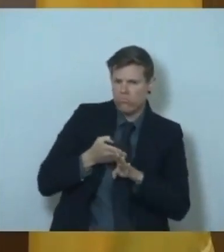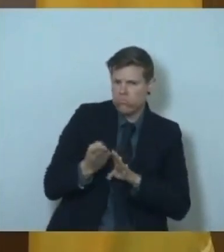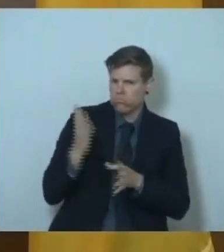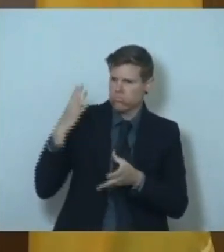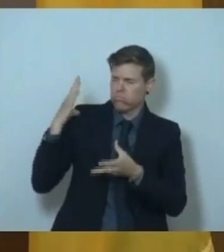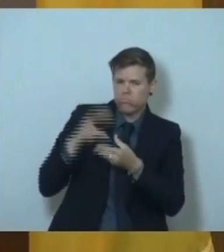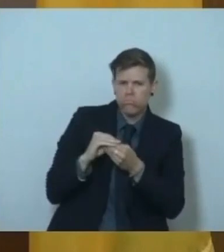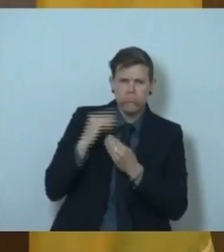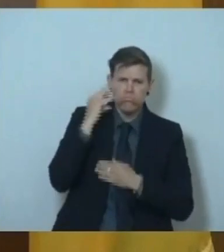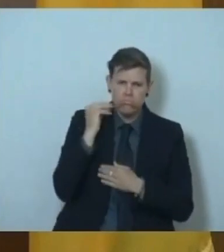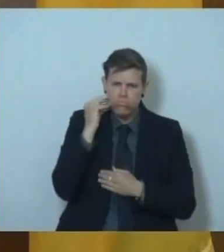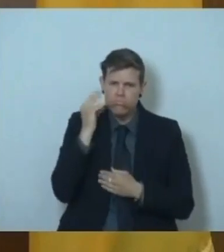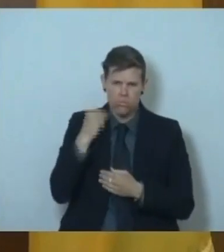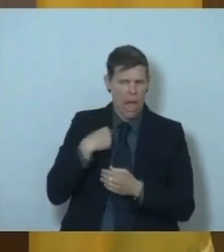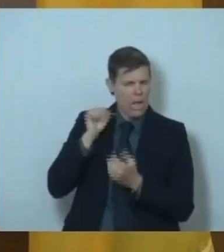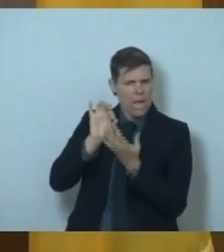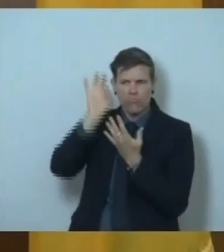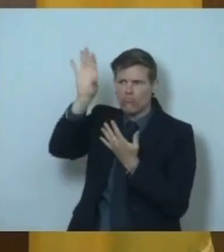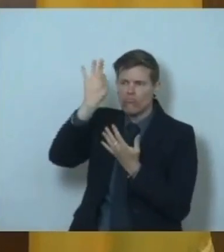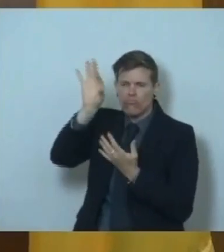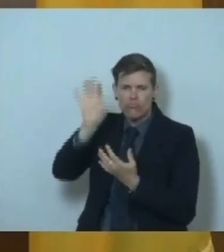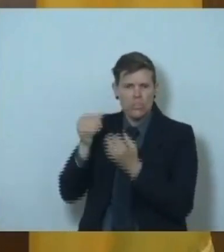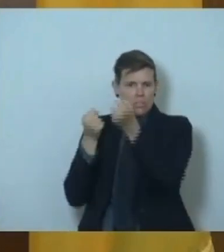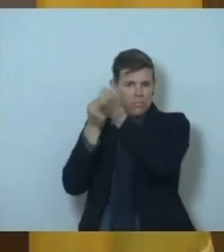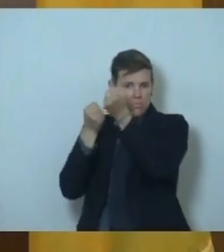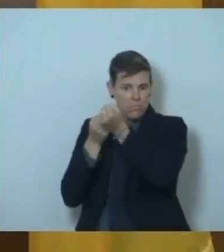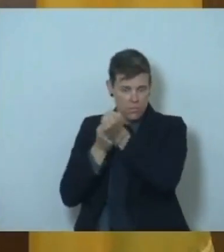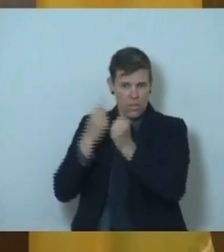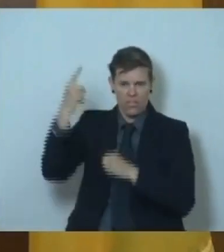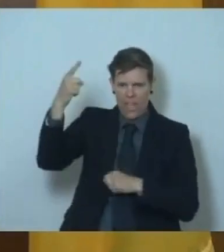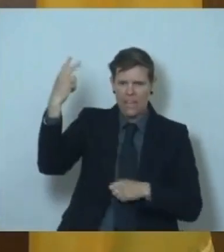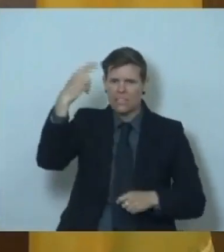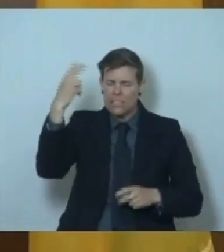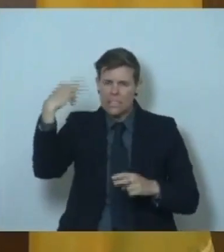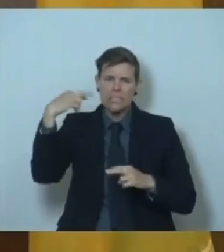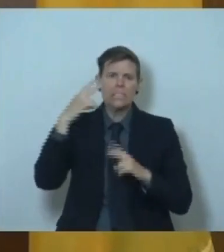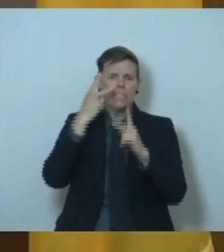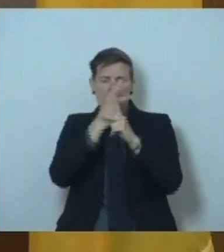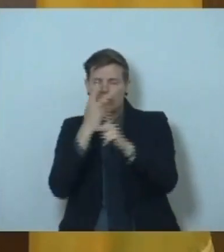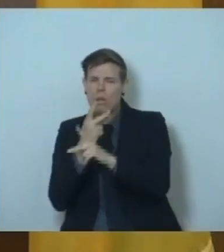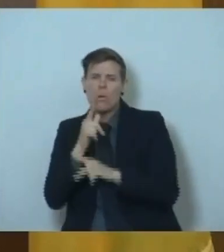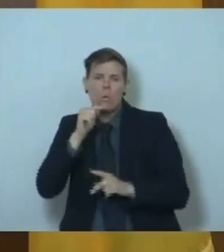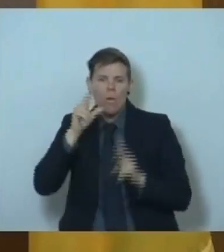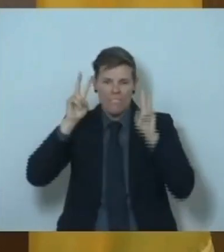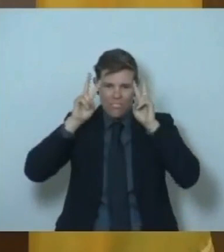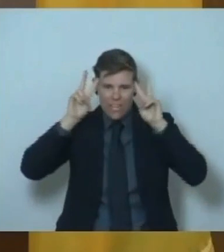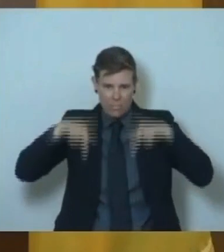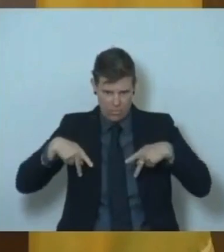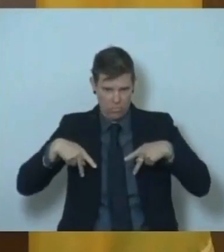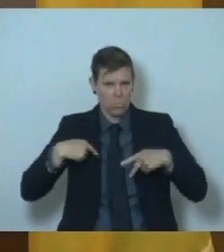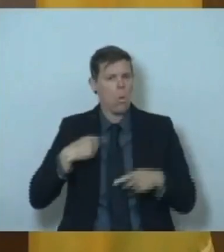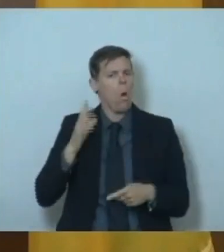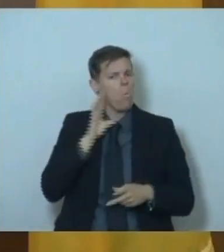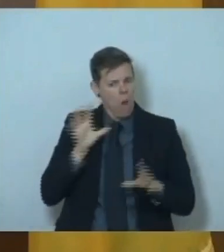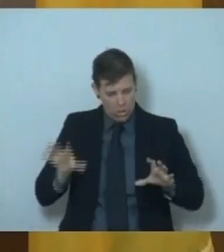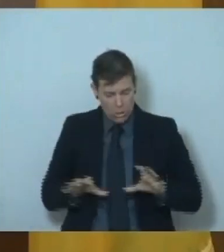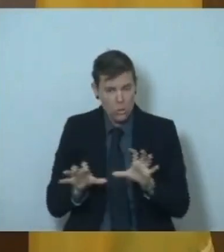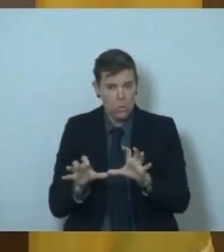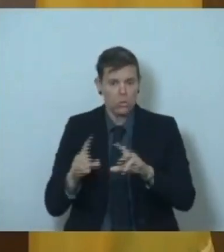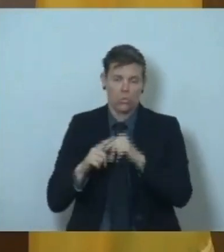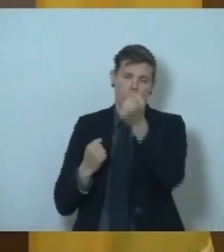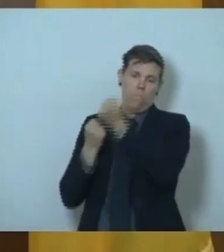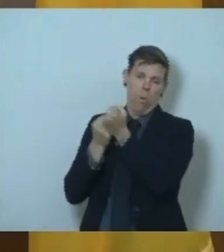do everything in my power to support that ticket. In the unlikely event that anything else should